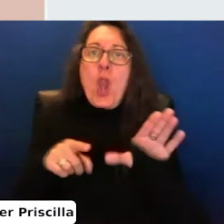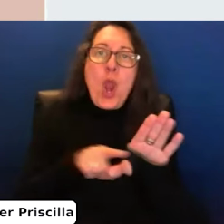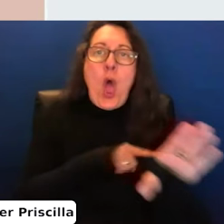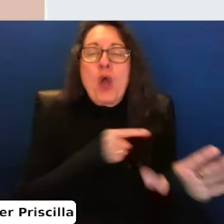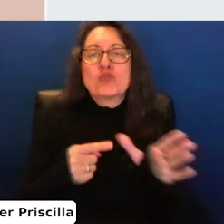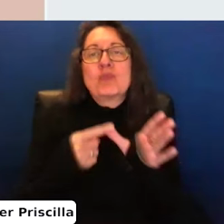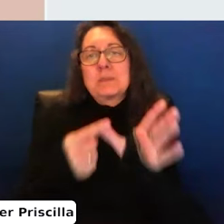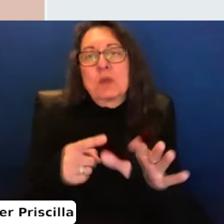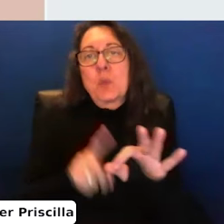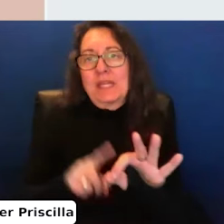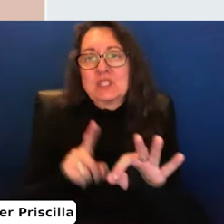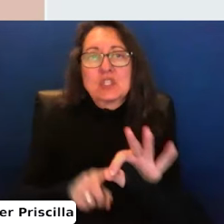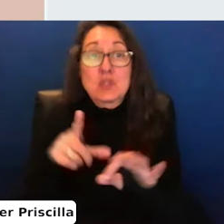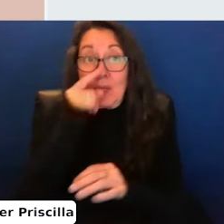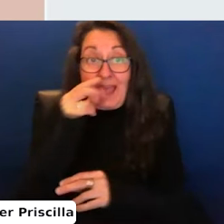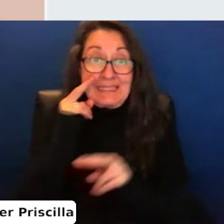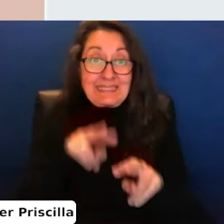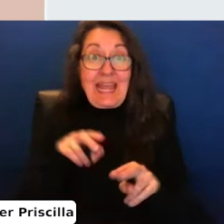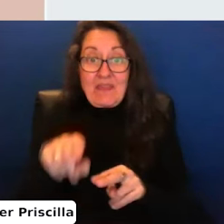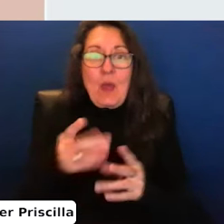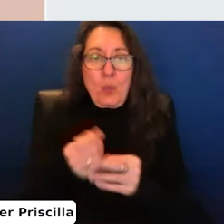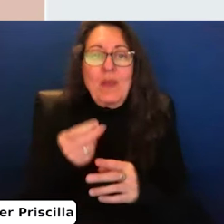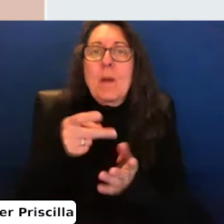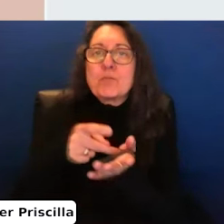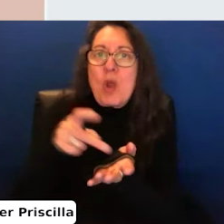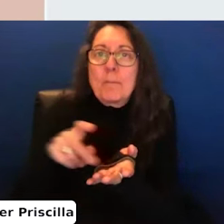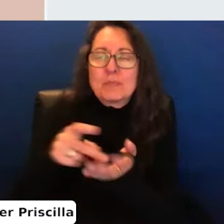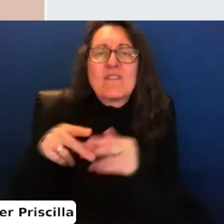the Elevate program guidelines.